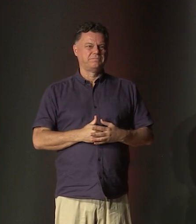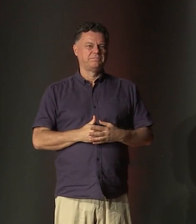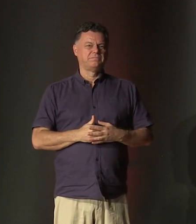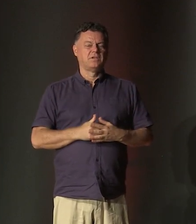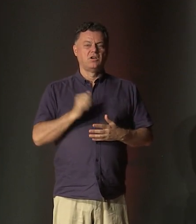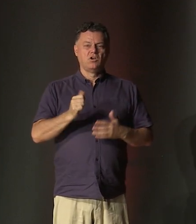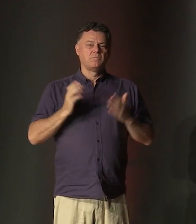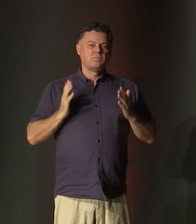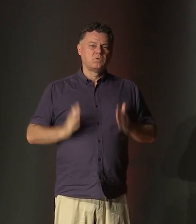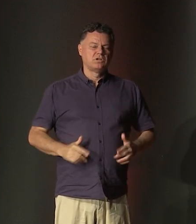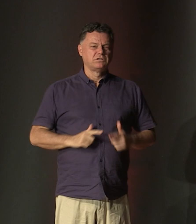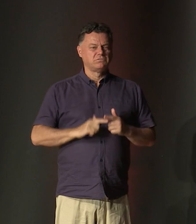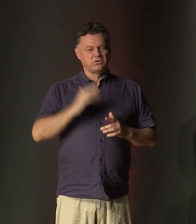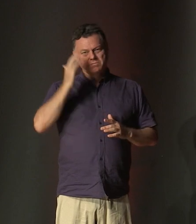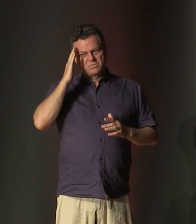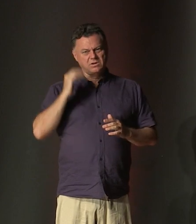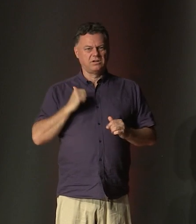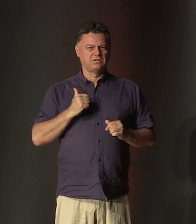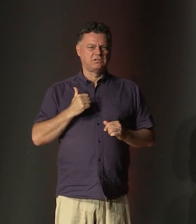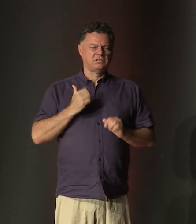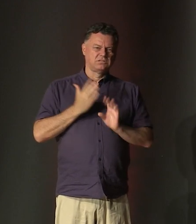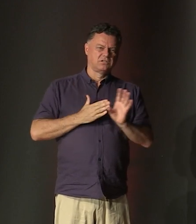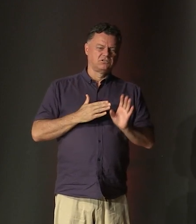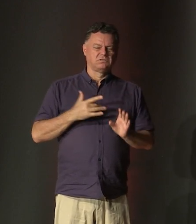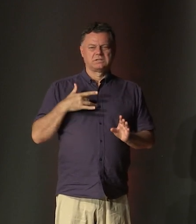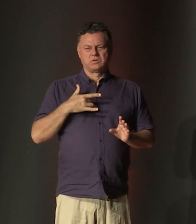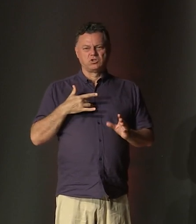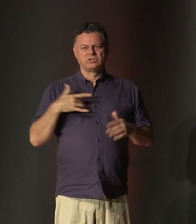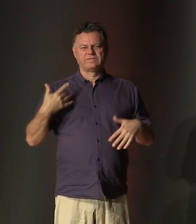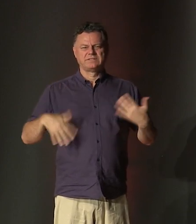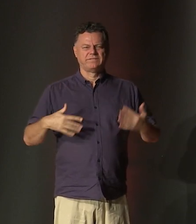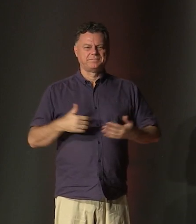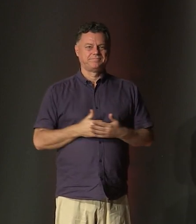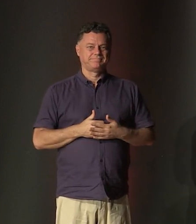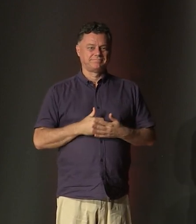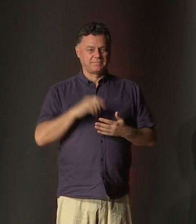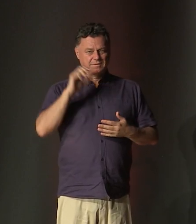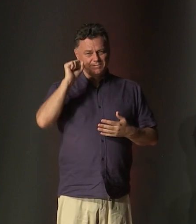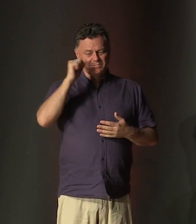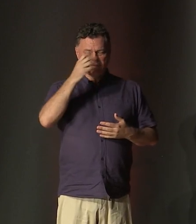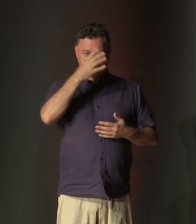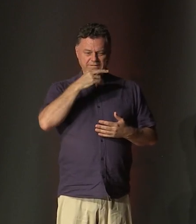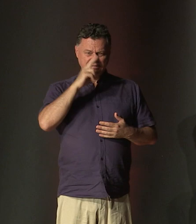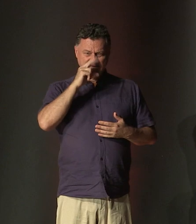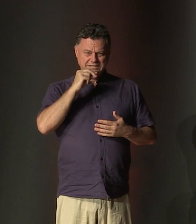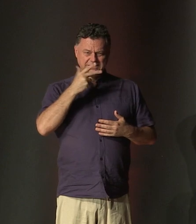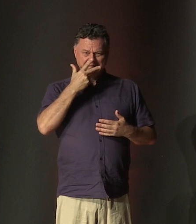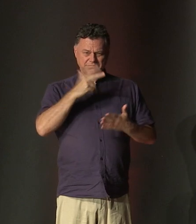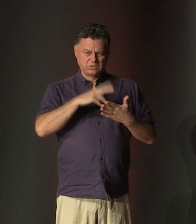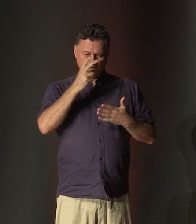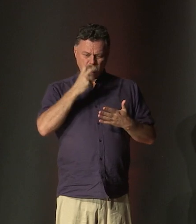and emotionally. I can still picture her little face, the